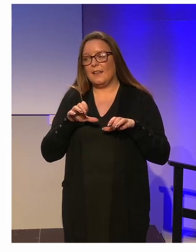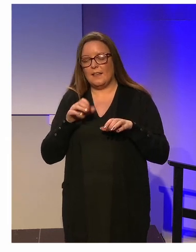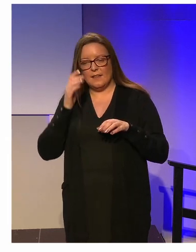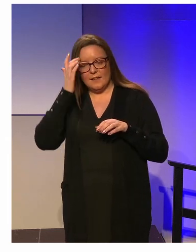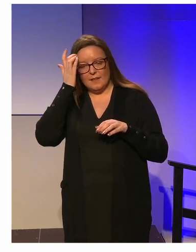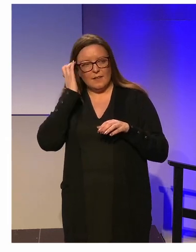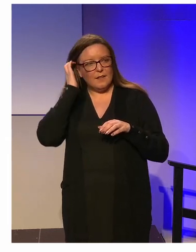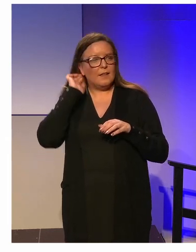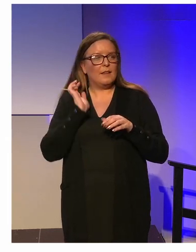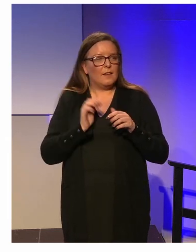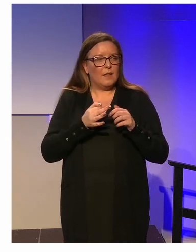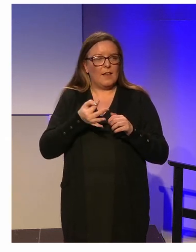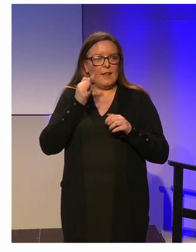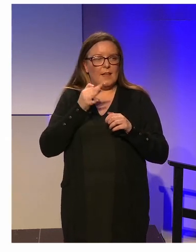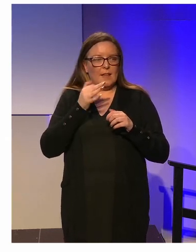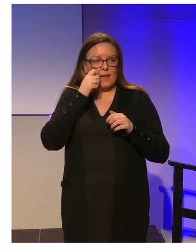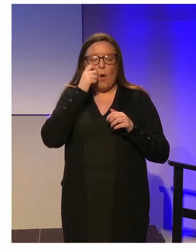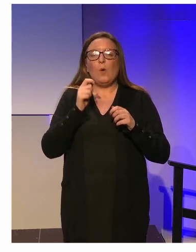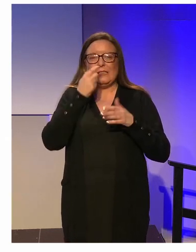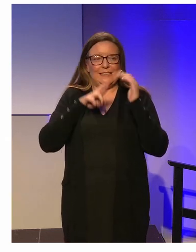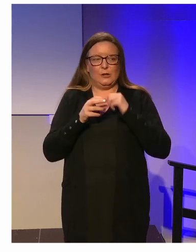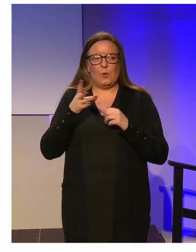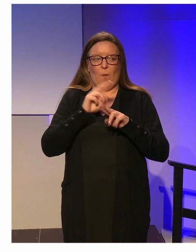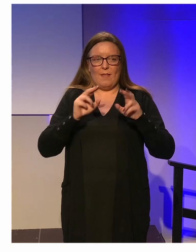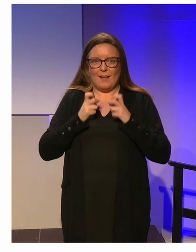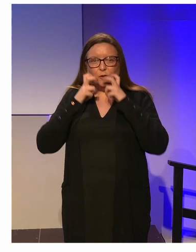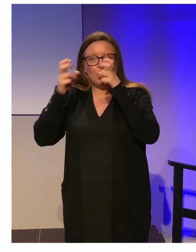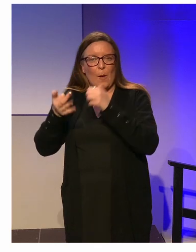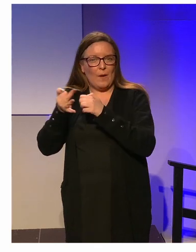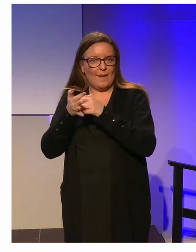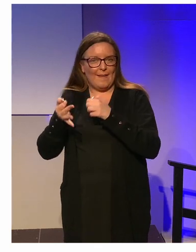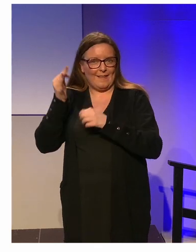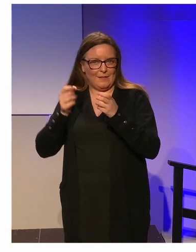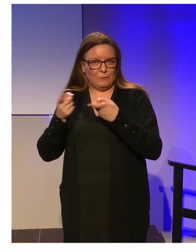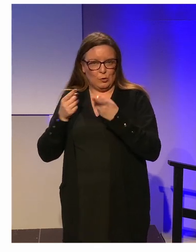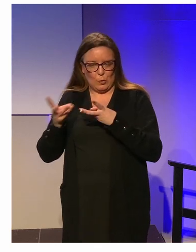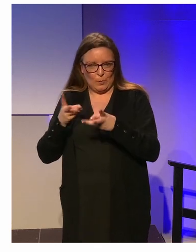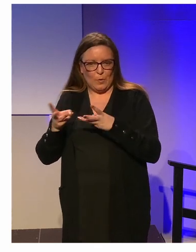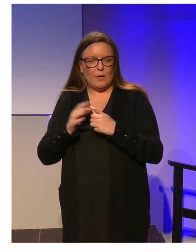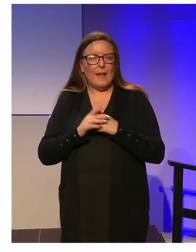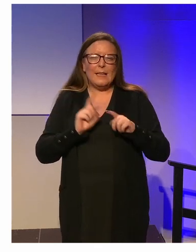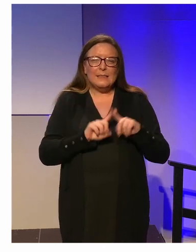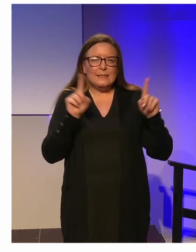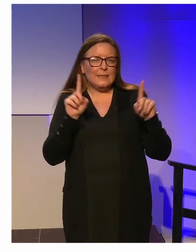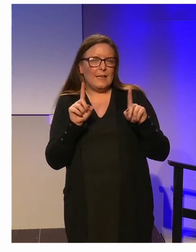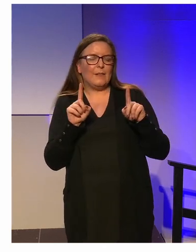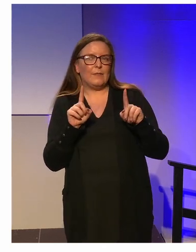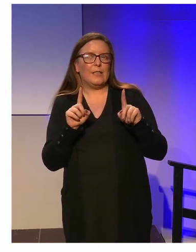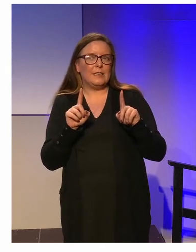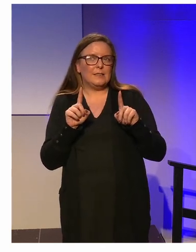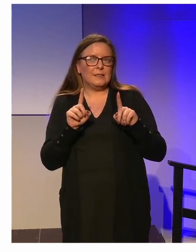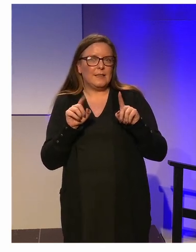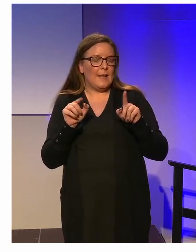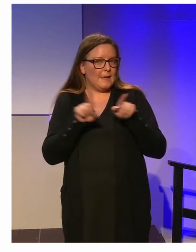if I'm doing my work wrong or being bold. But it's different. Everyone's kind of on the